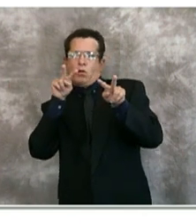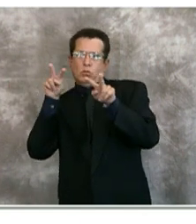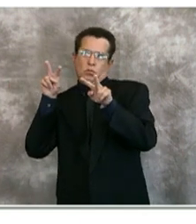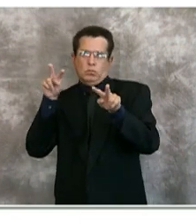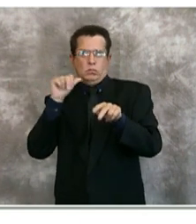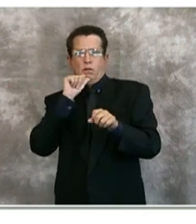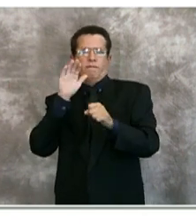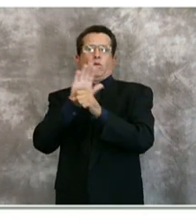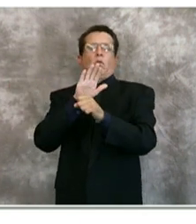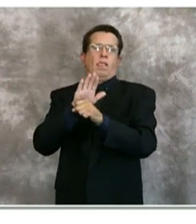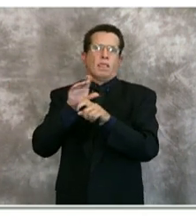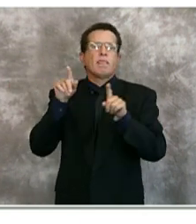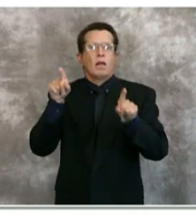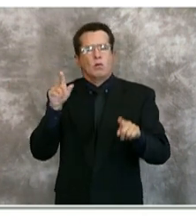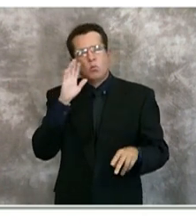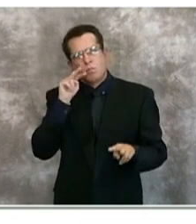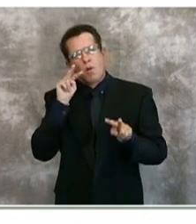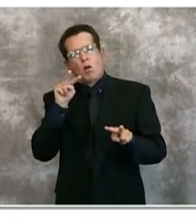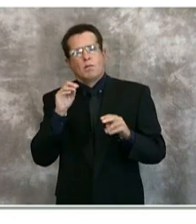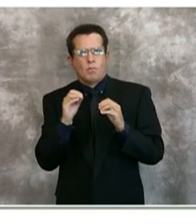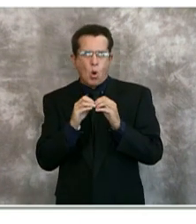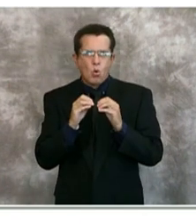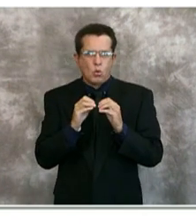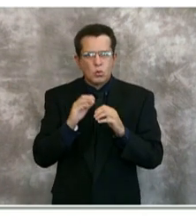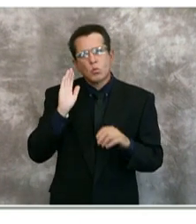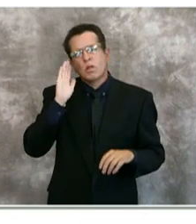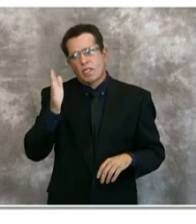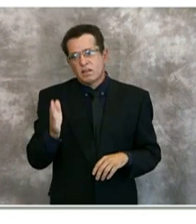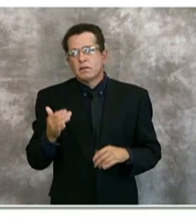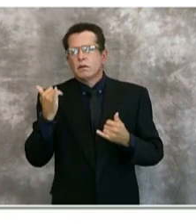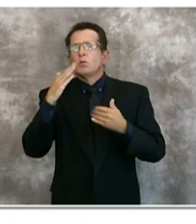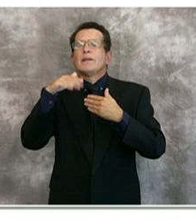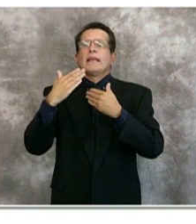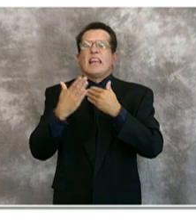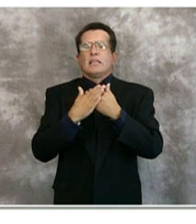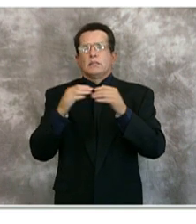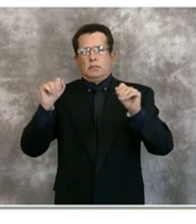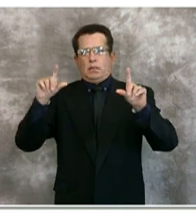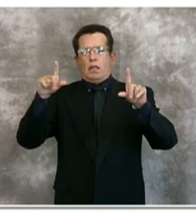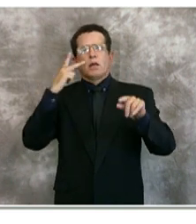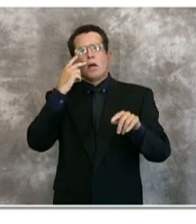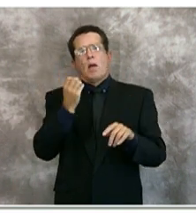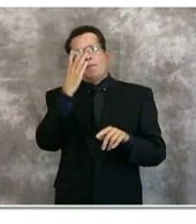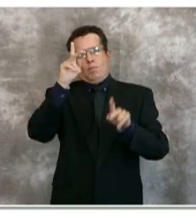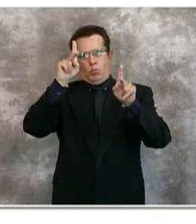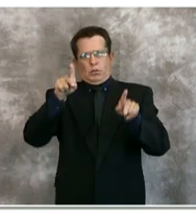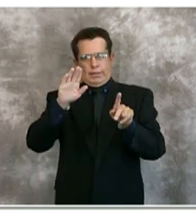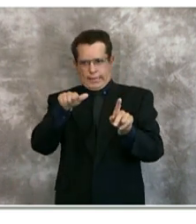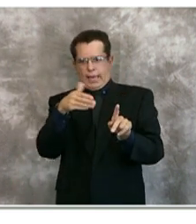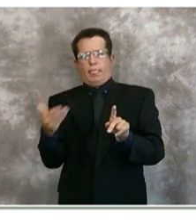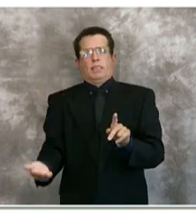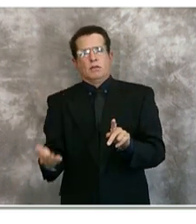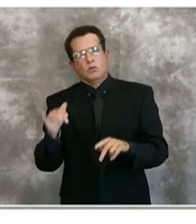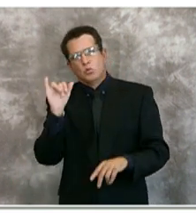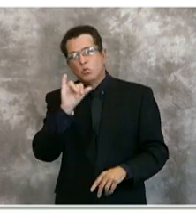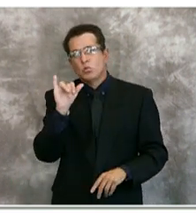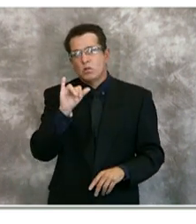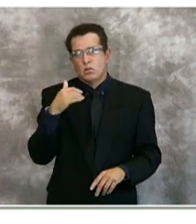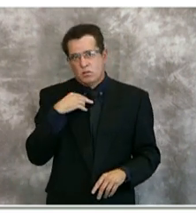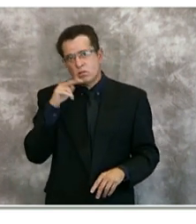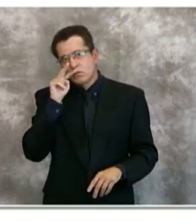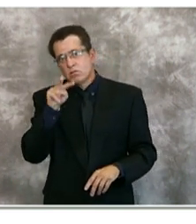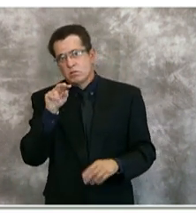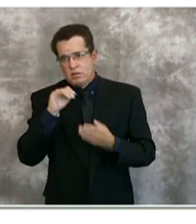those. In the next slide, we focus on deaths. Again, similar trend in